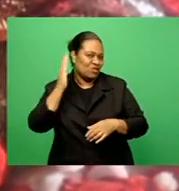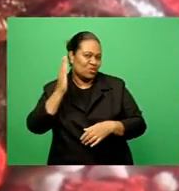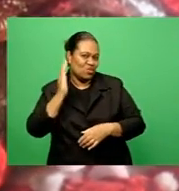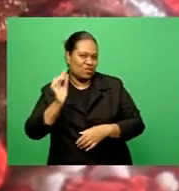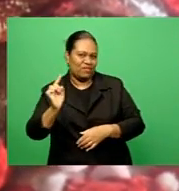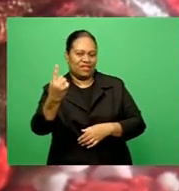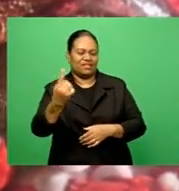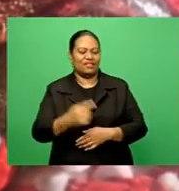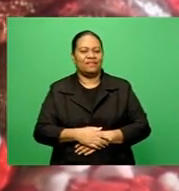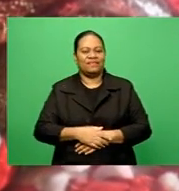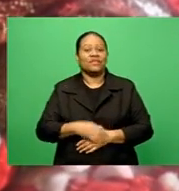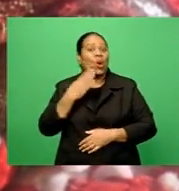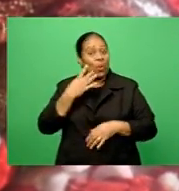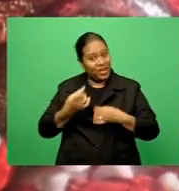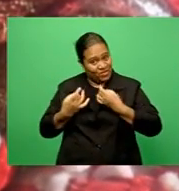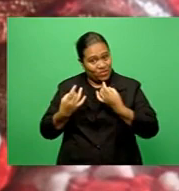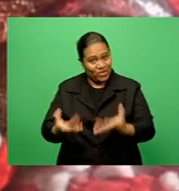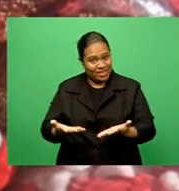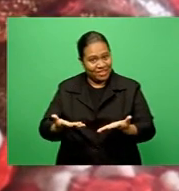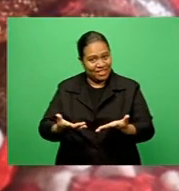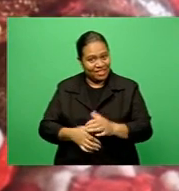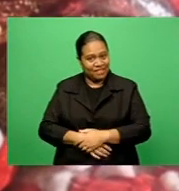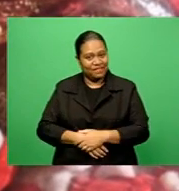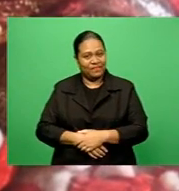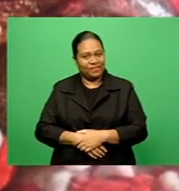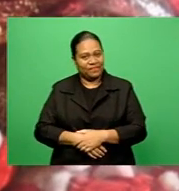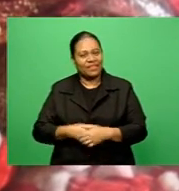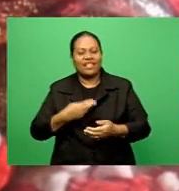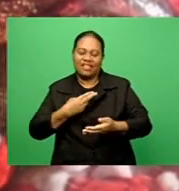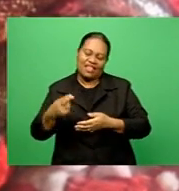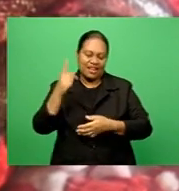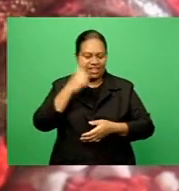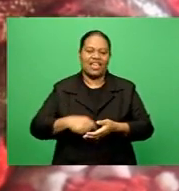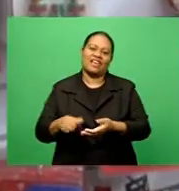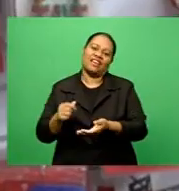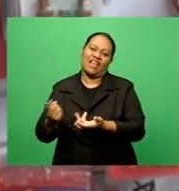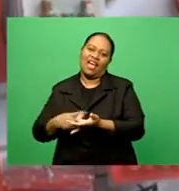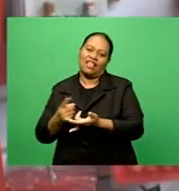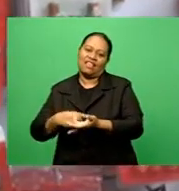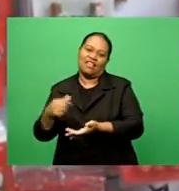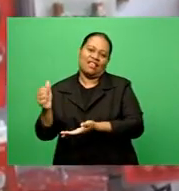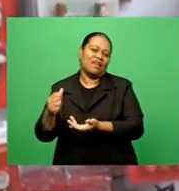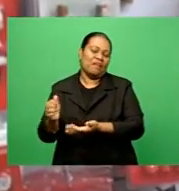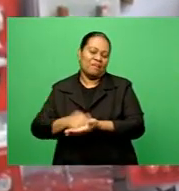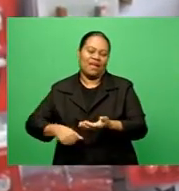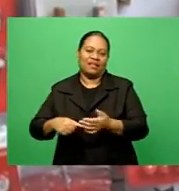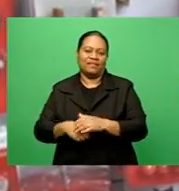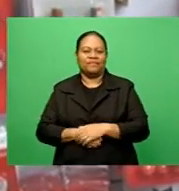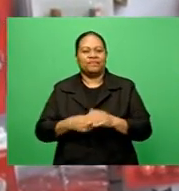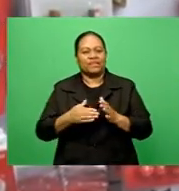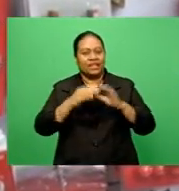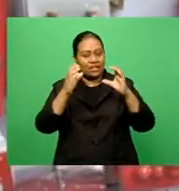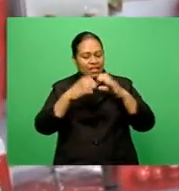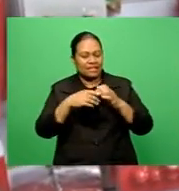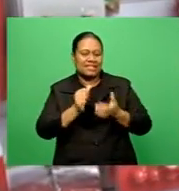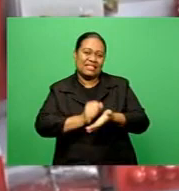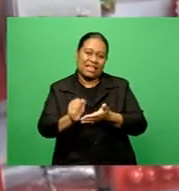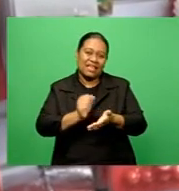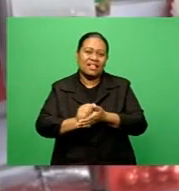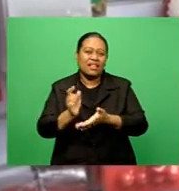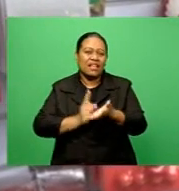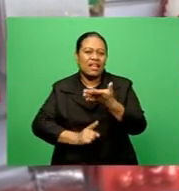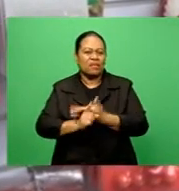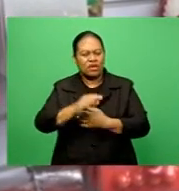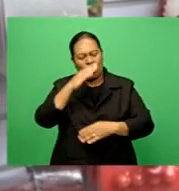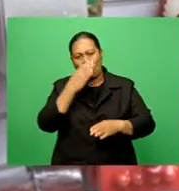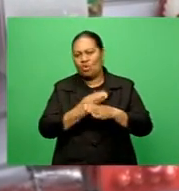Then when it's ready, then we can spend our money in other things. Through the Christmas in the City sale, retailers hope to